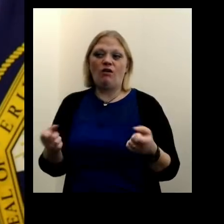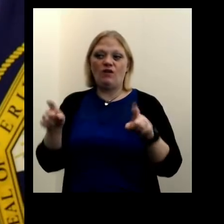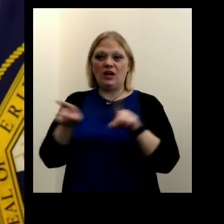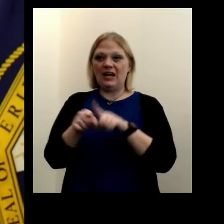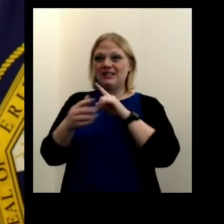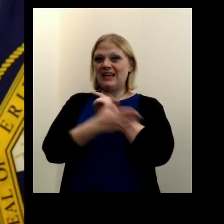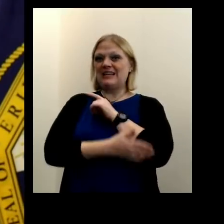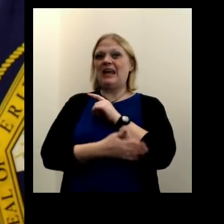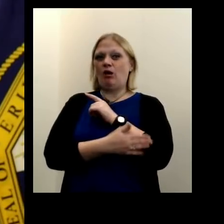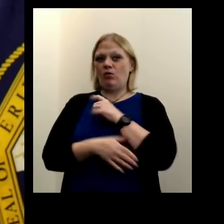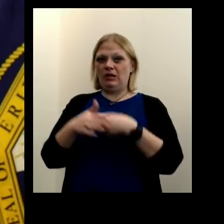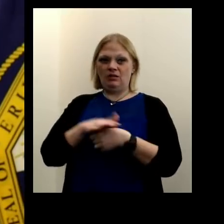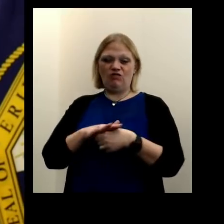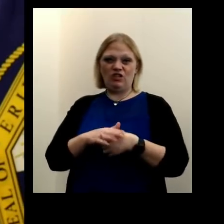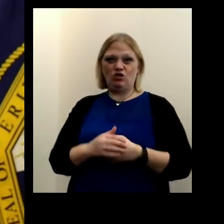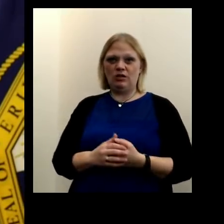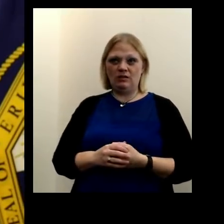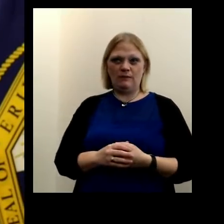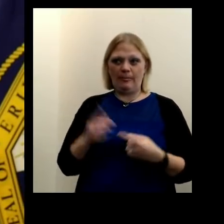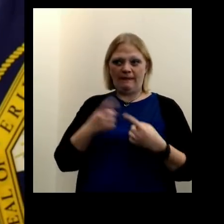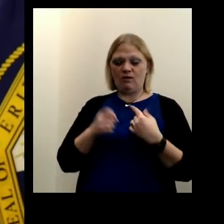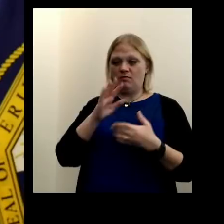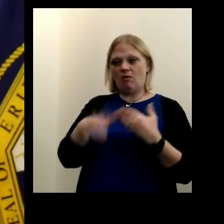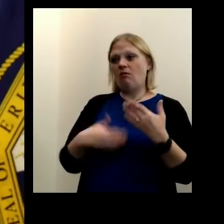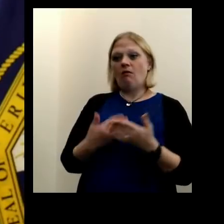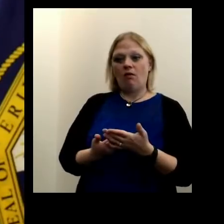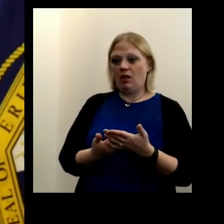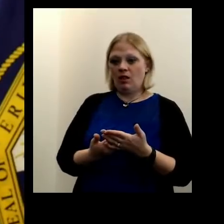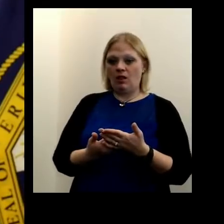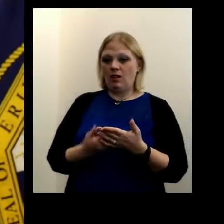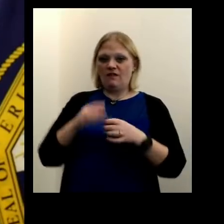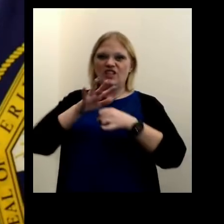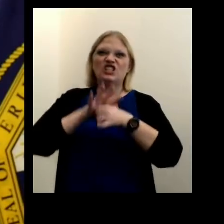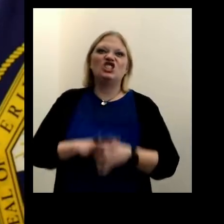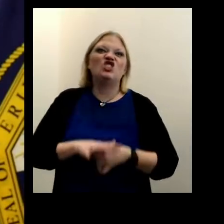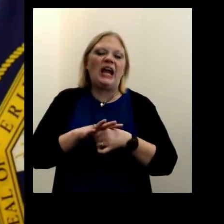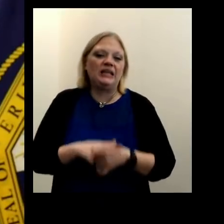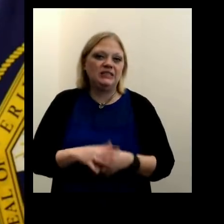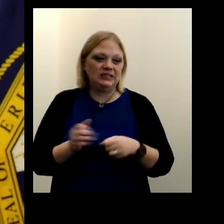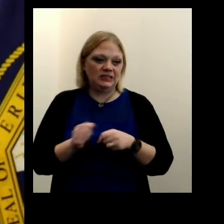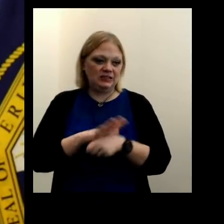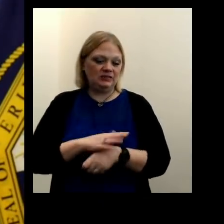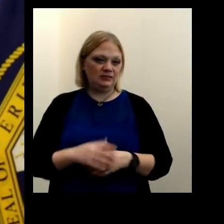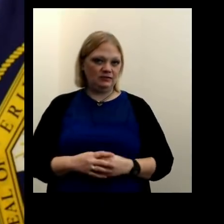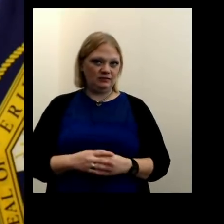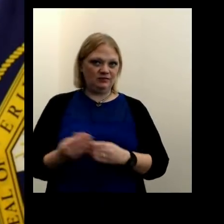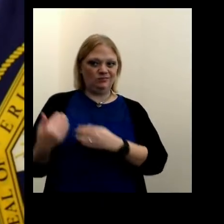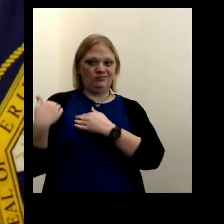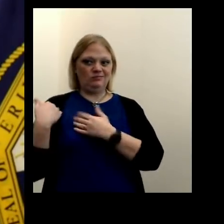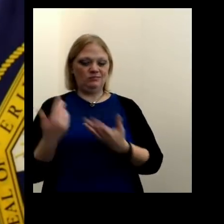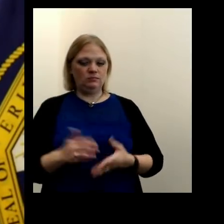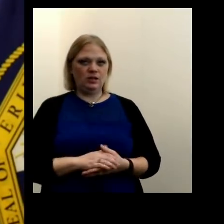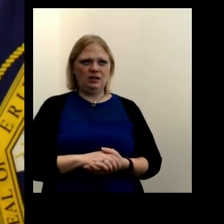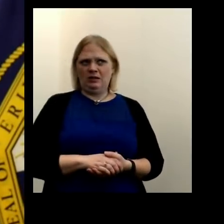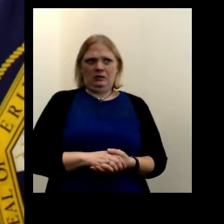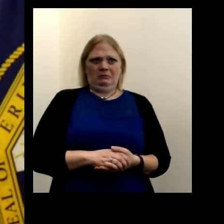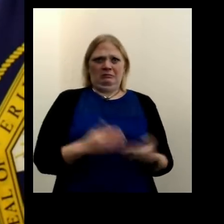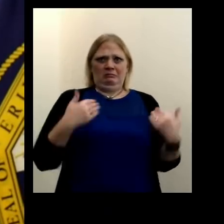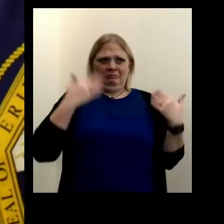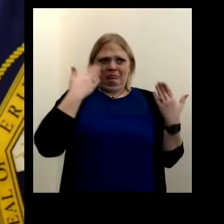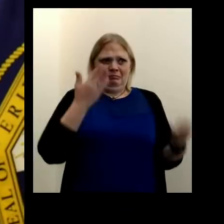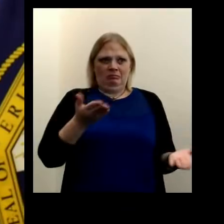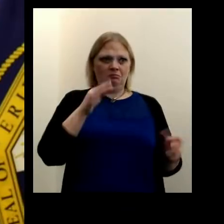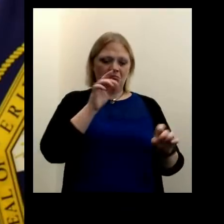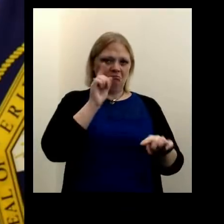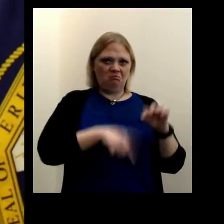and just a region from all of the stress that this pandemic has put on us? I don't know if we can answer